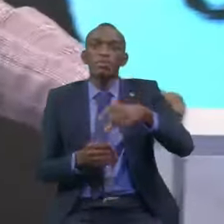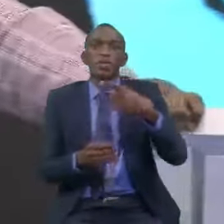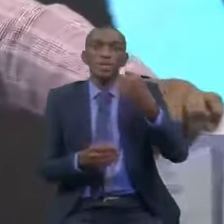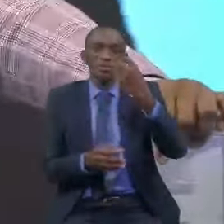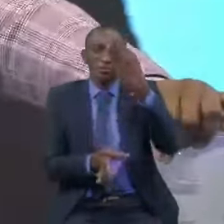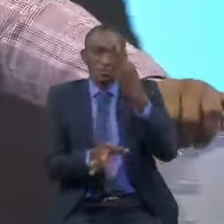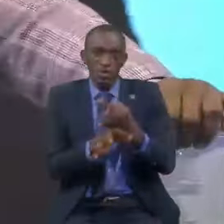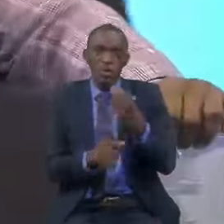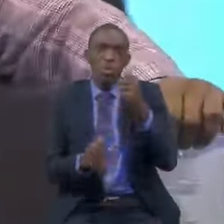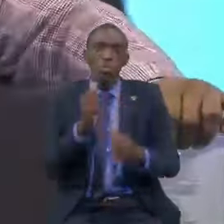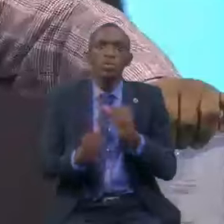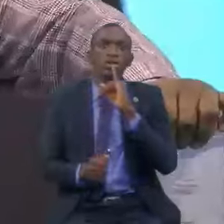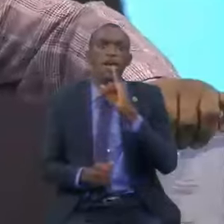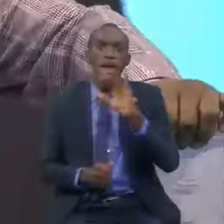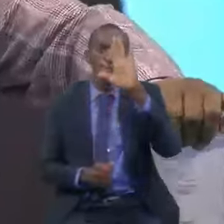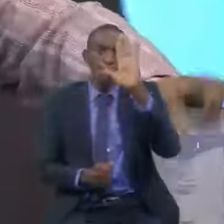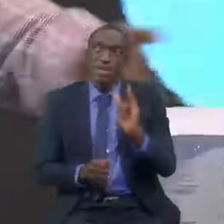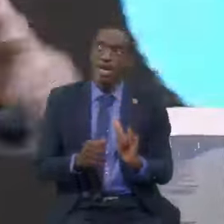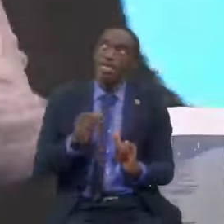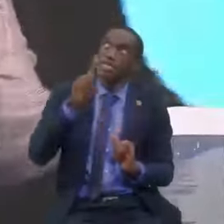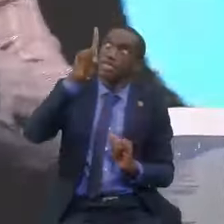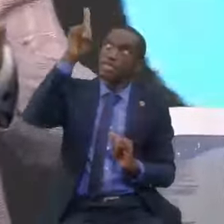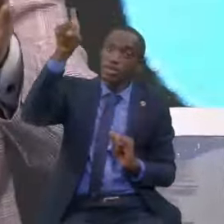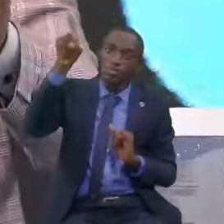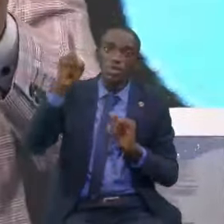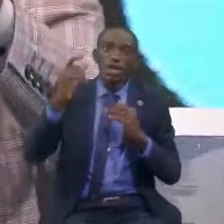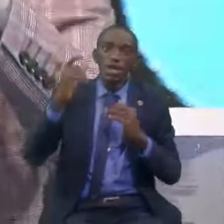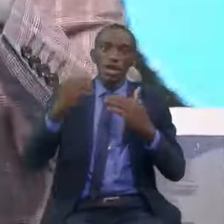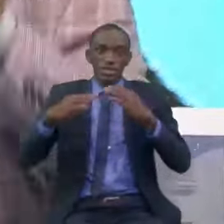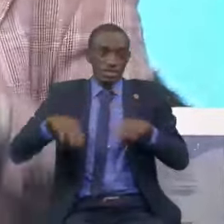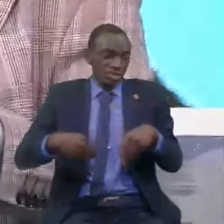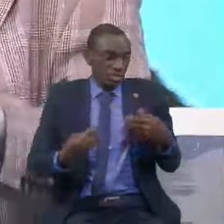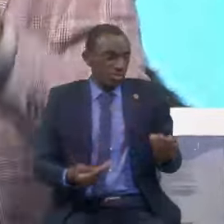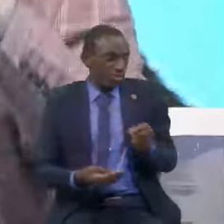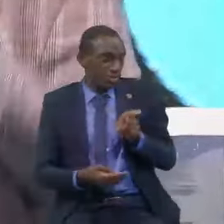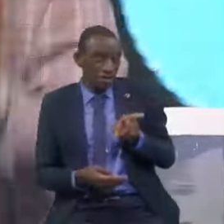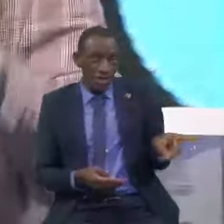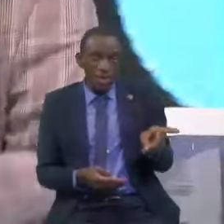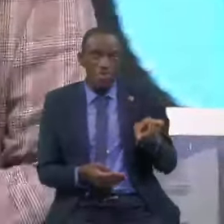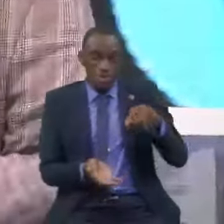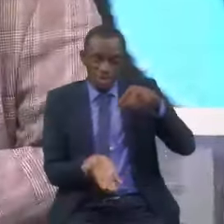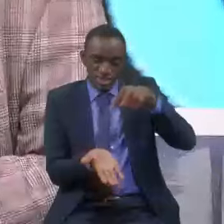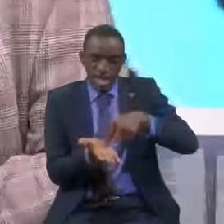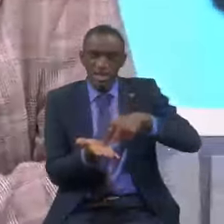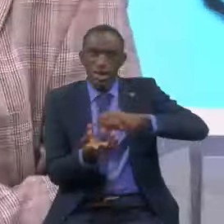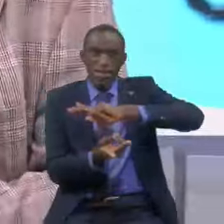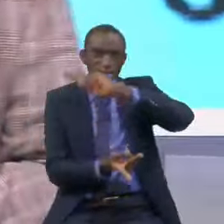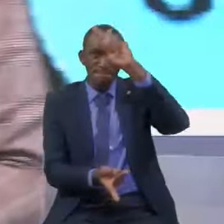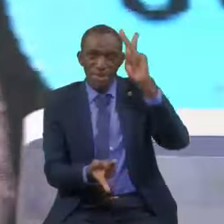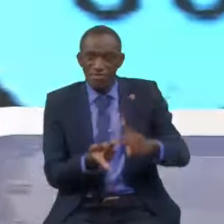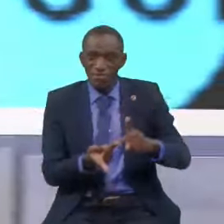him has given him this perfect soundness in